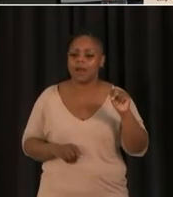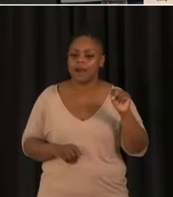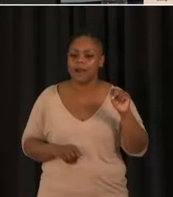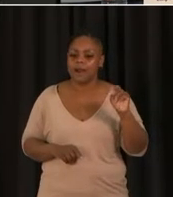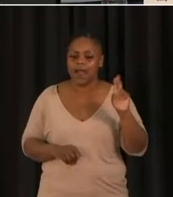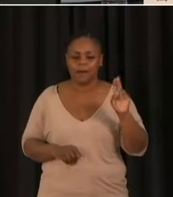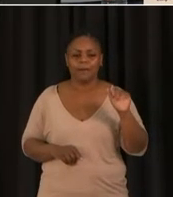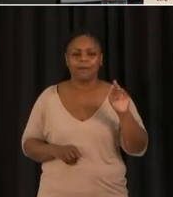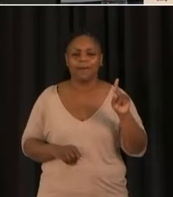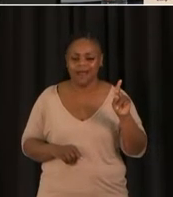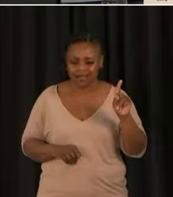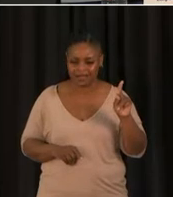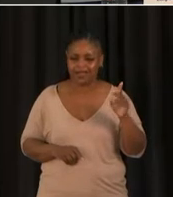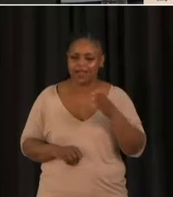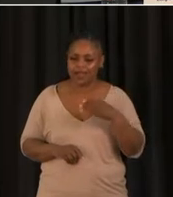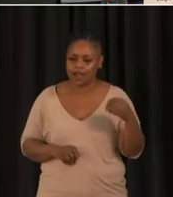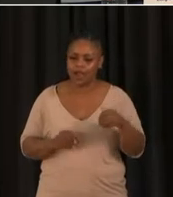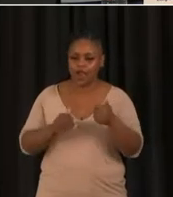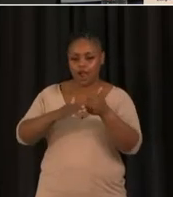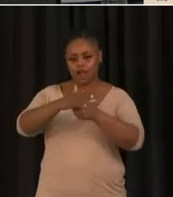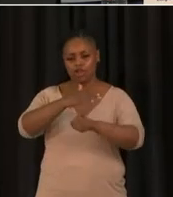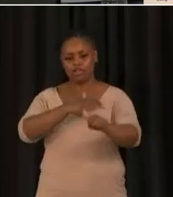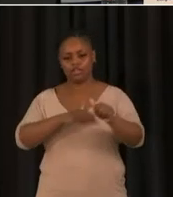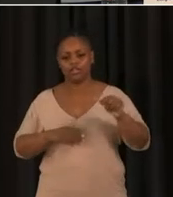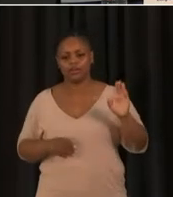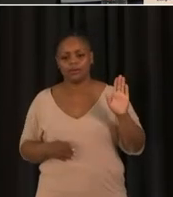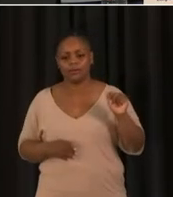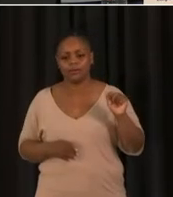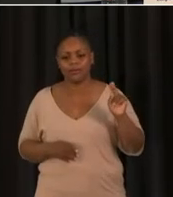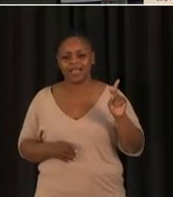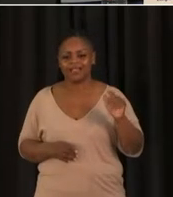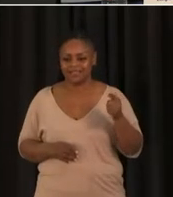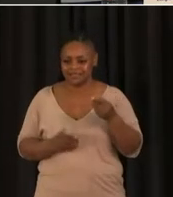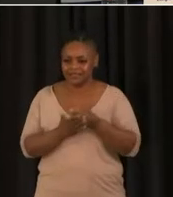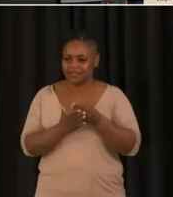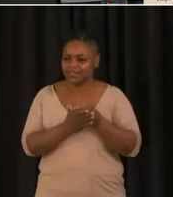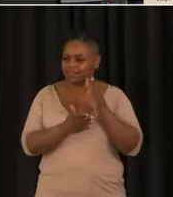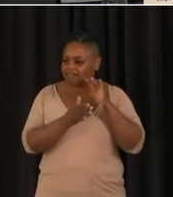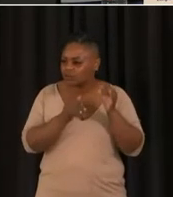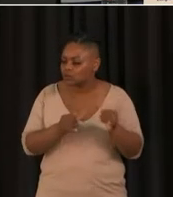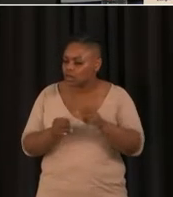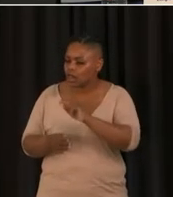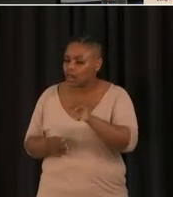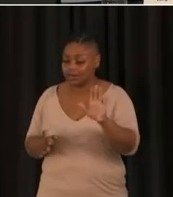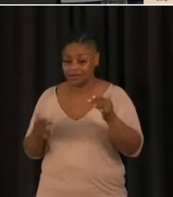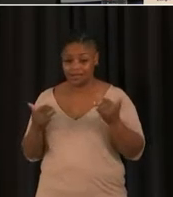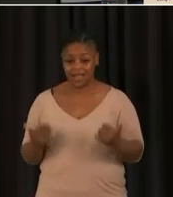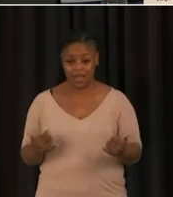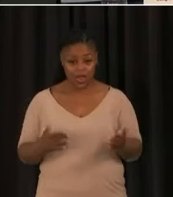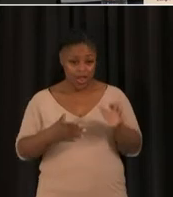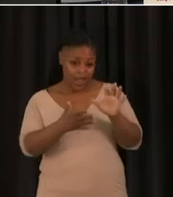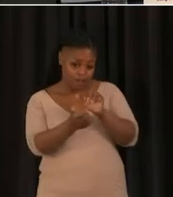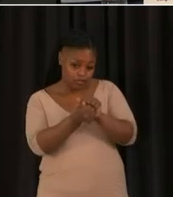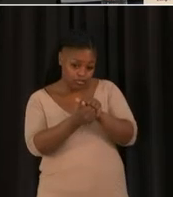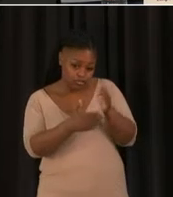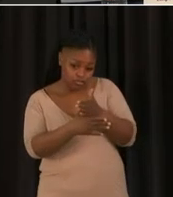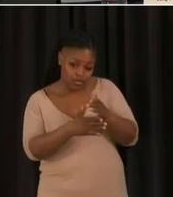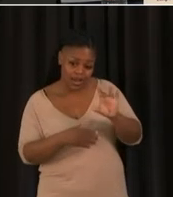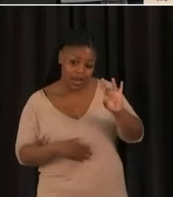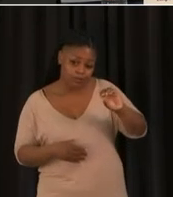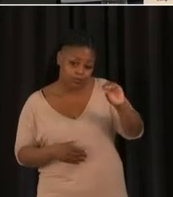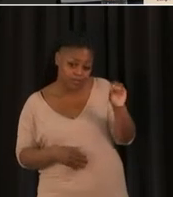through loss of income, and having to use more of their savings. And so one of the things that we advocate at our agency